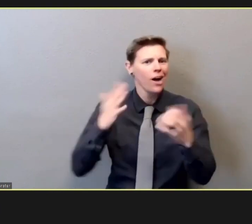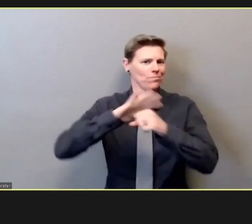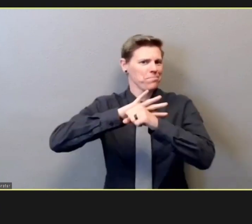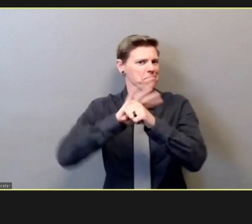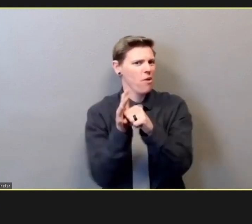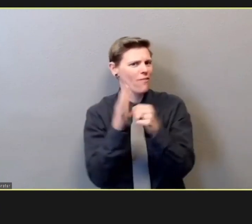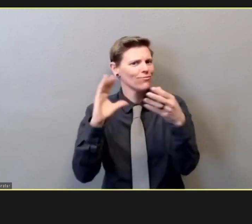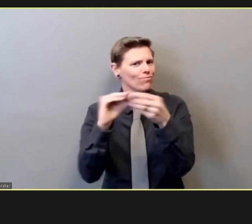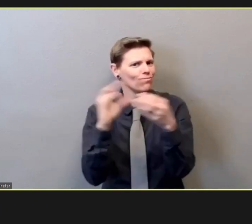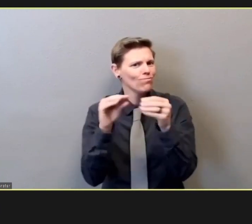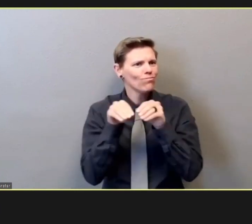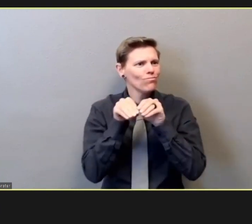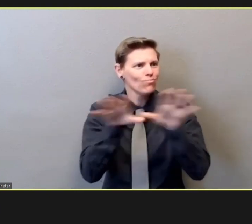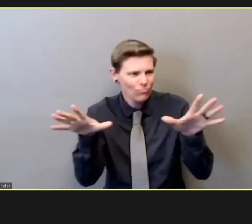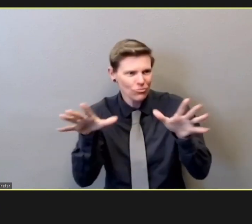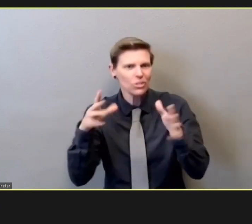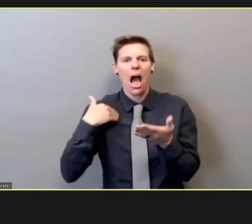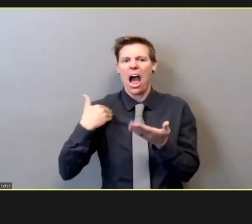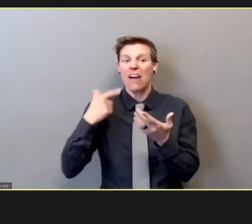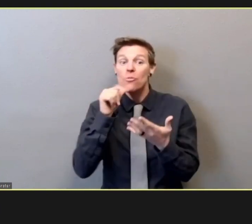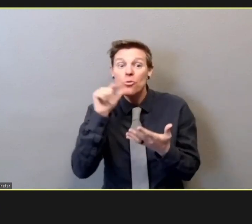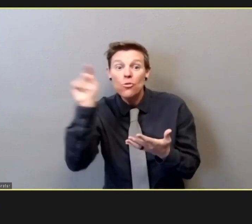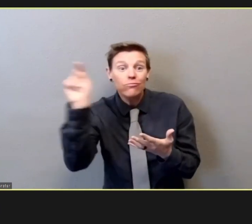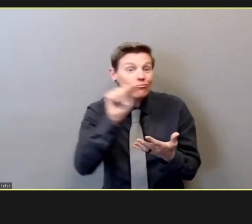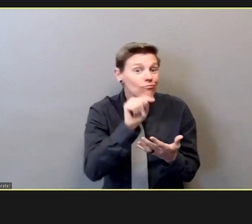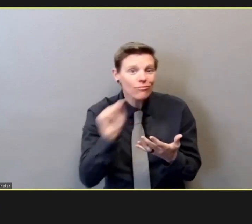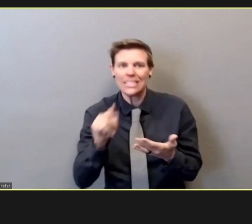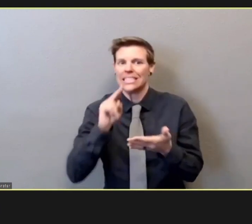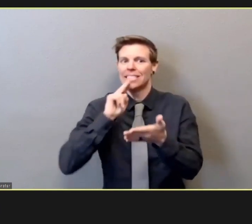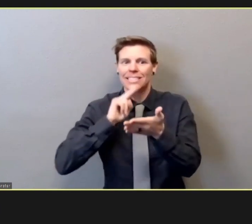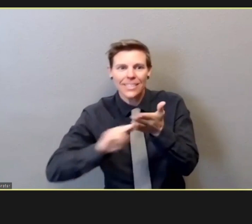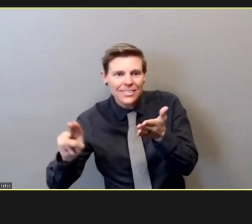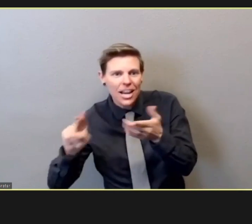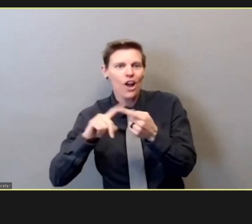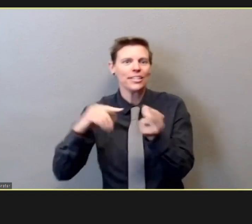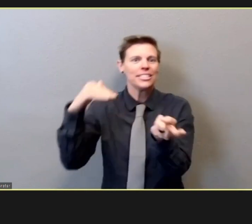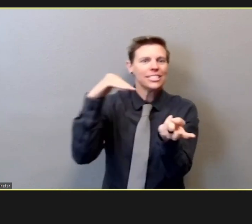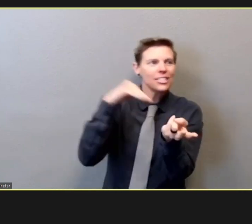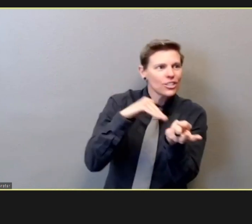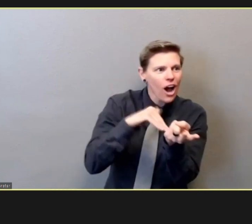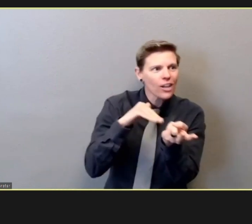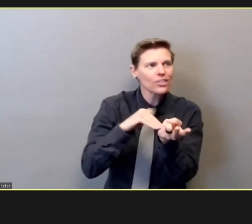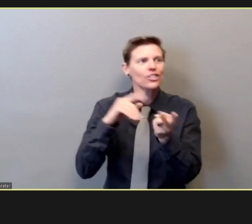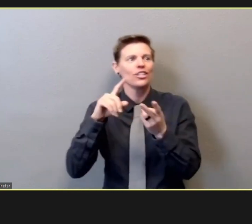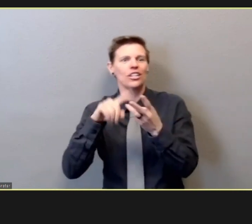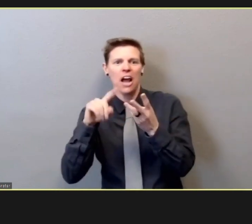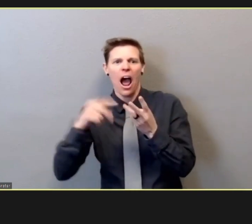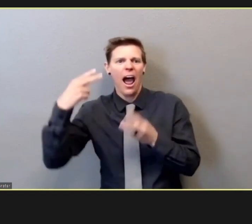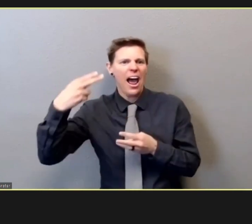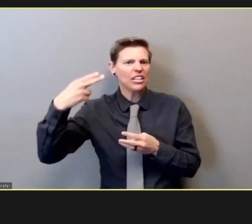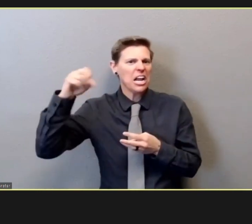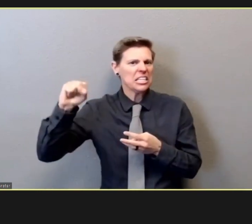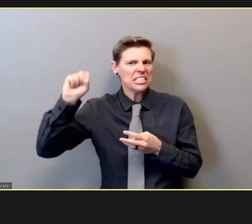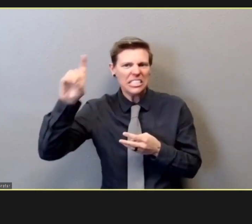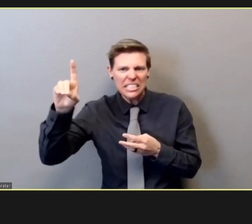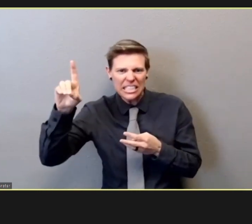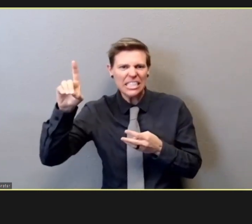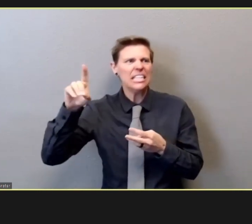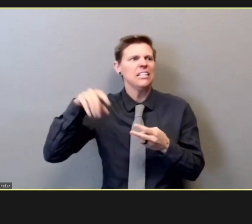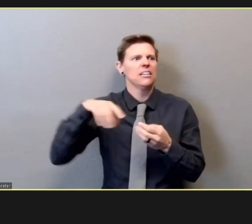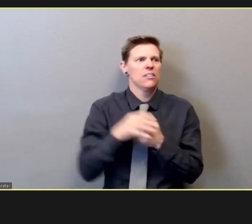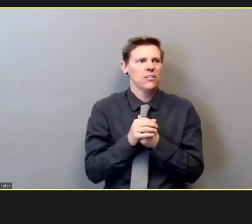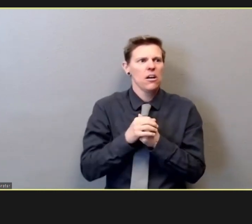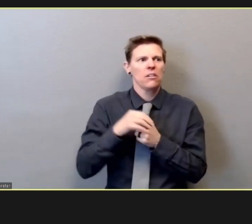and doctors of the Department of Health and the Human Services Department, Tracy Collins and David